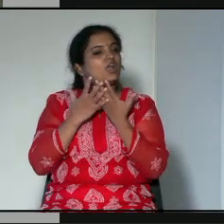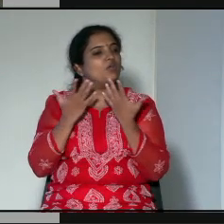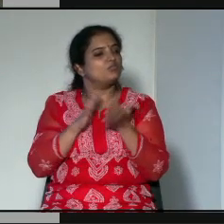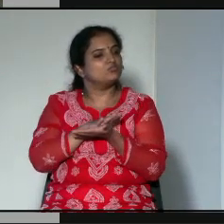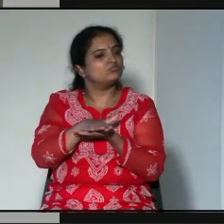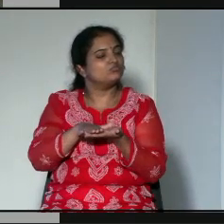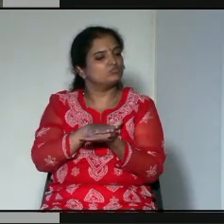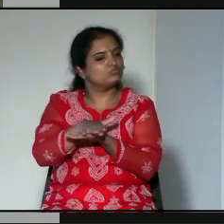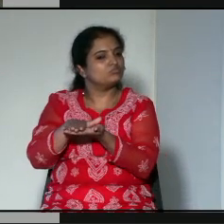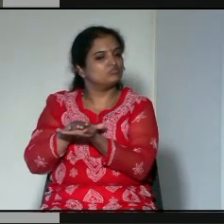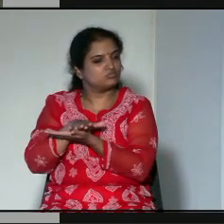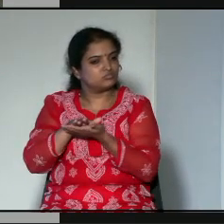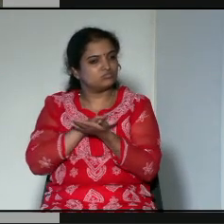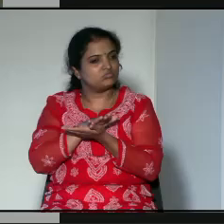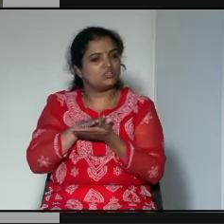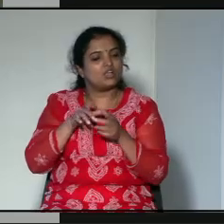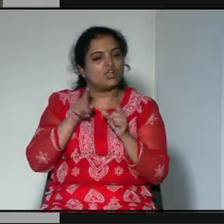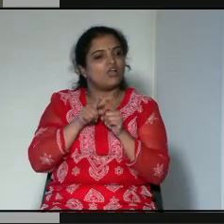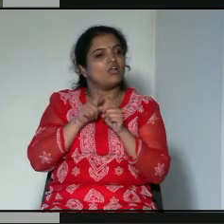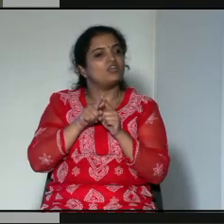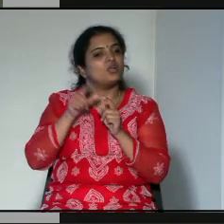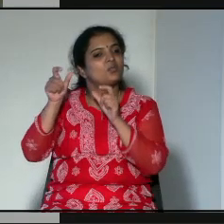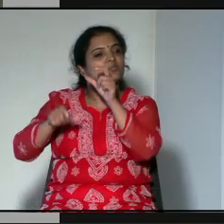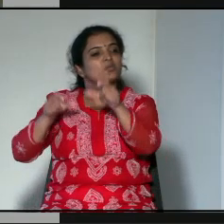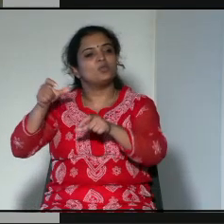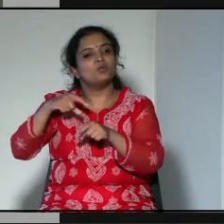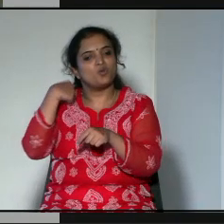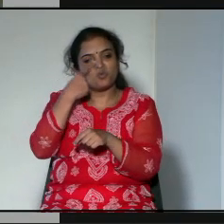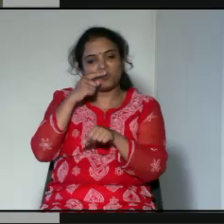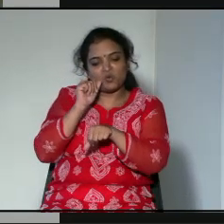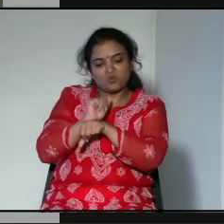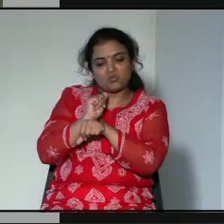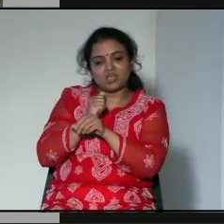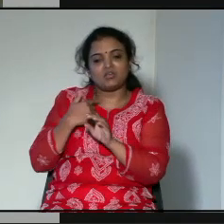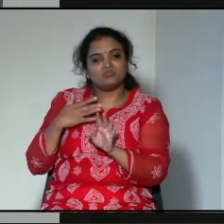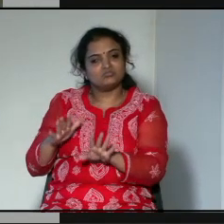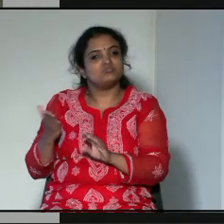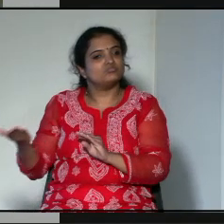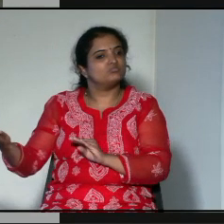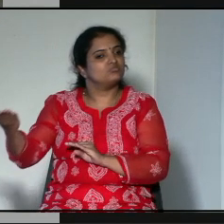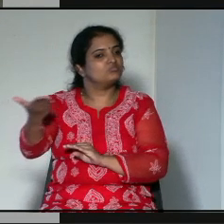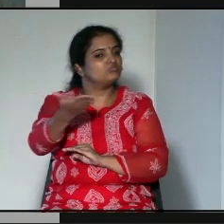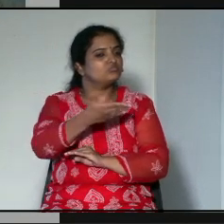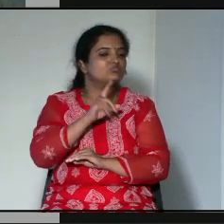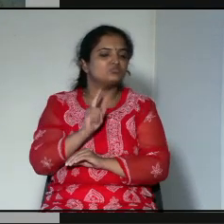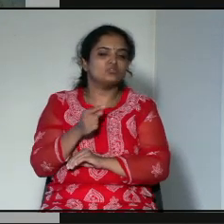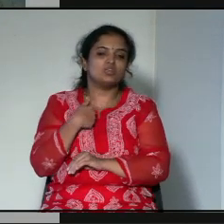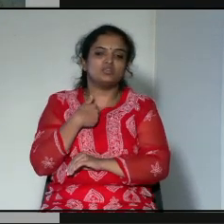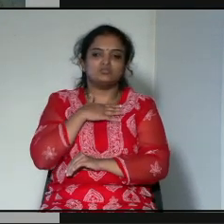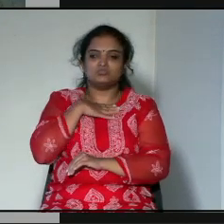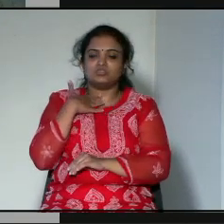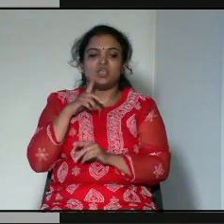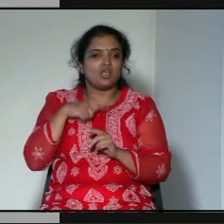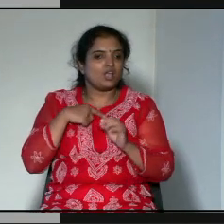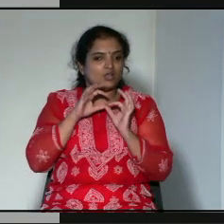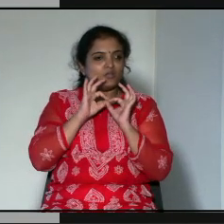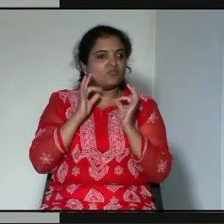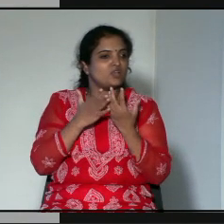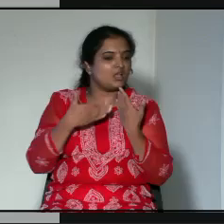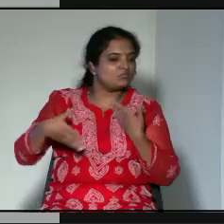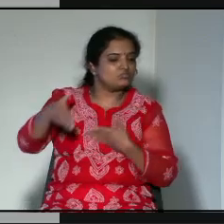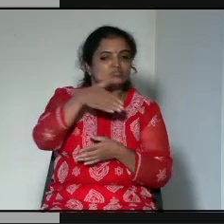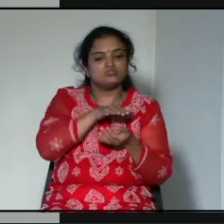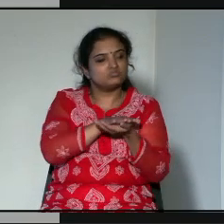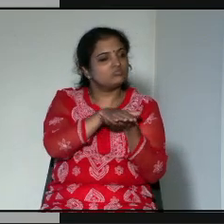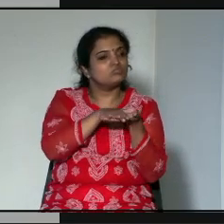who she looked upon as her kith and kin. There's a postscript which I will not read, but I want to say that